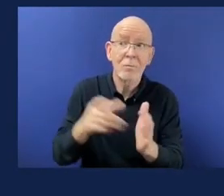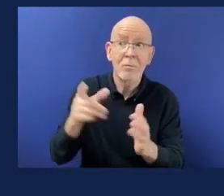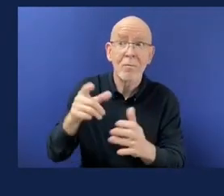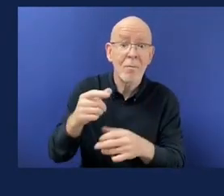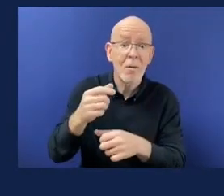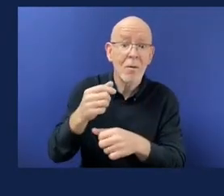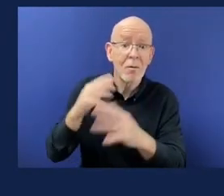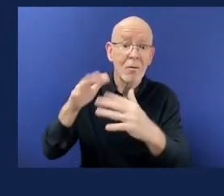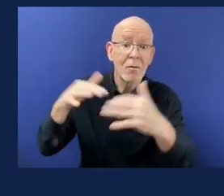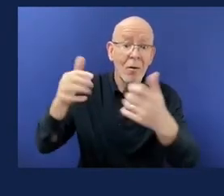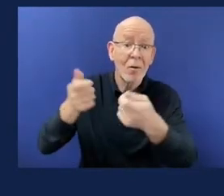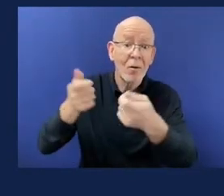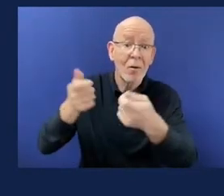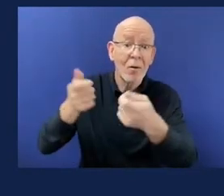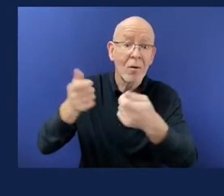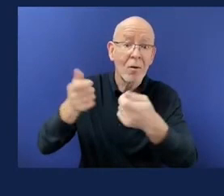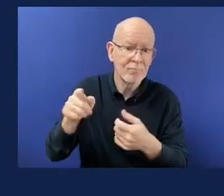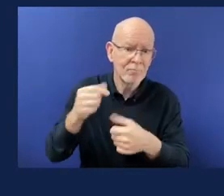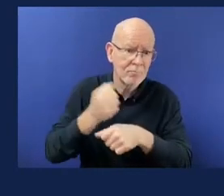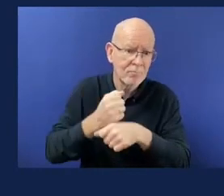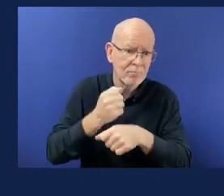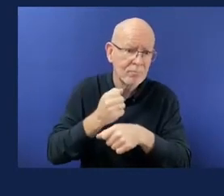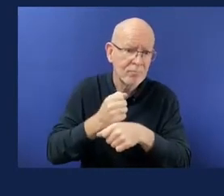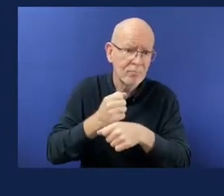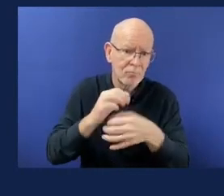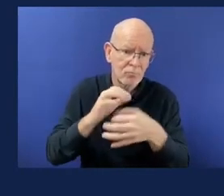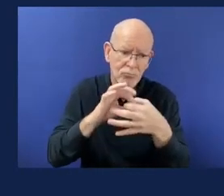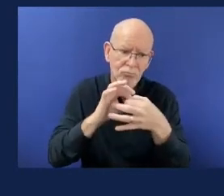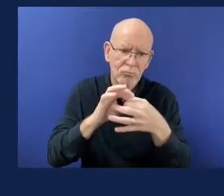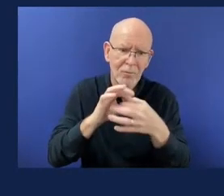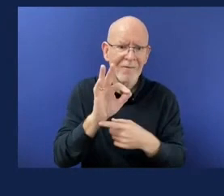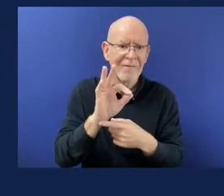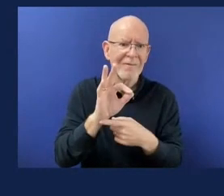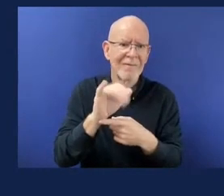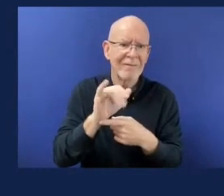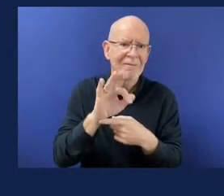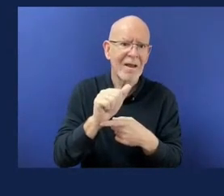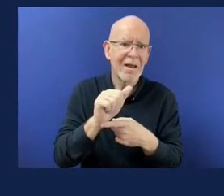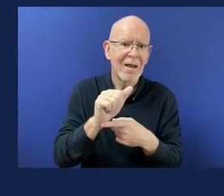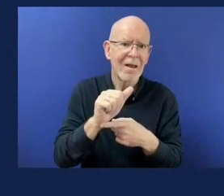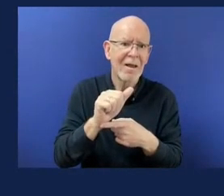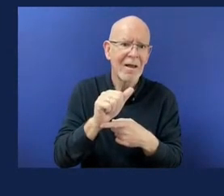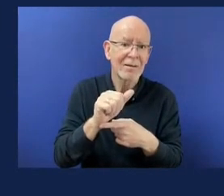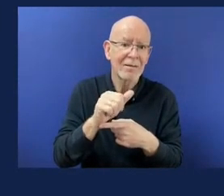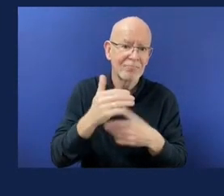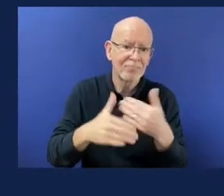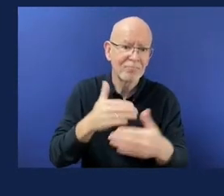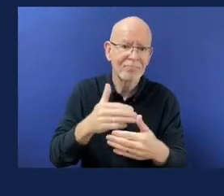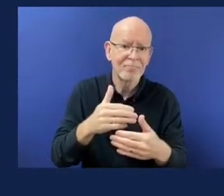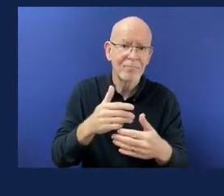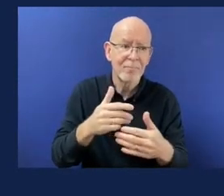enjoyable process to undertake. Could you move to the next slide, please?